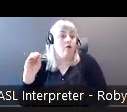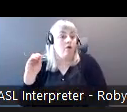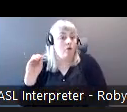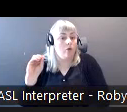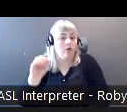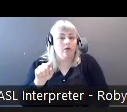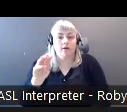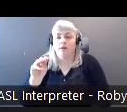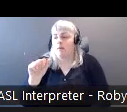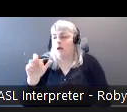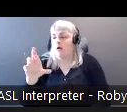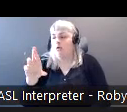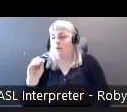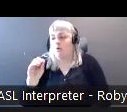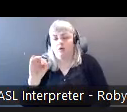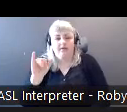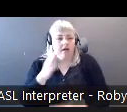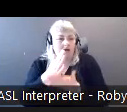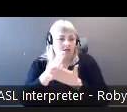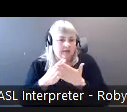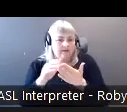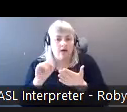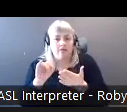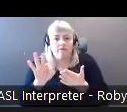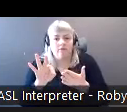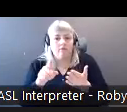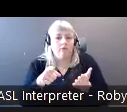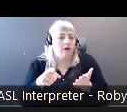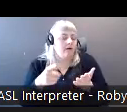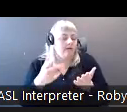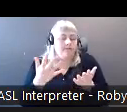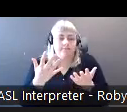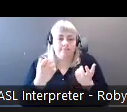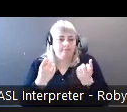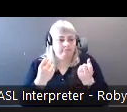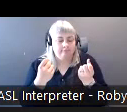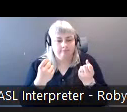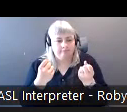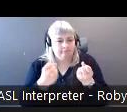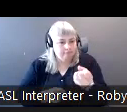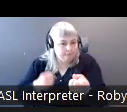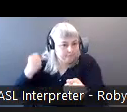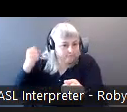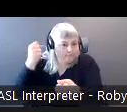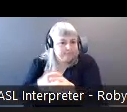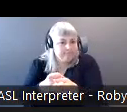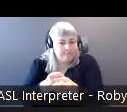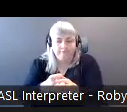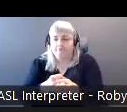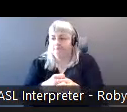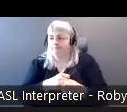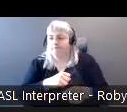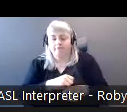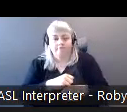the kind of elements of solidarity, thinking about accessibility,